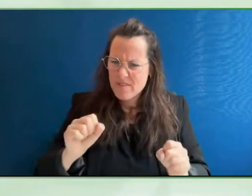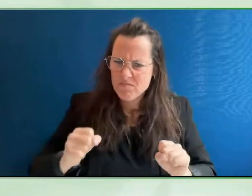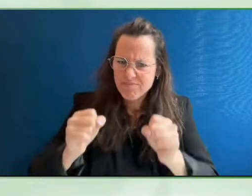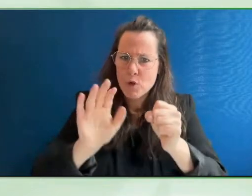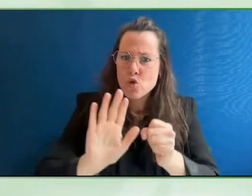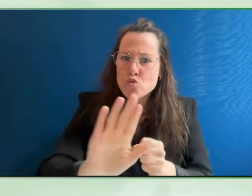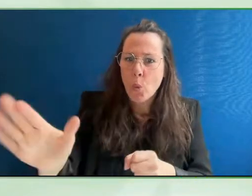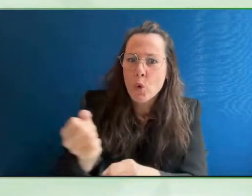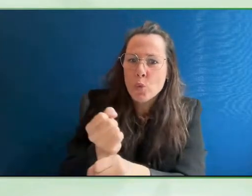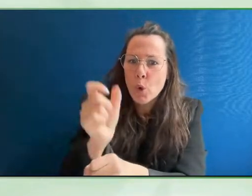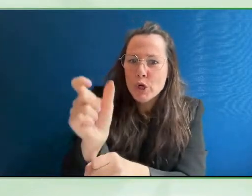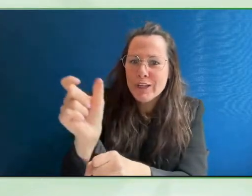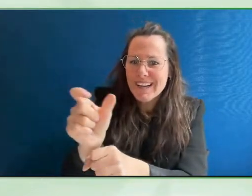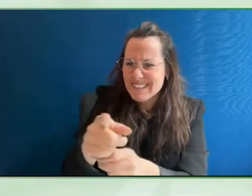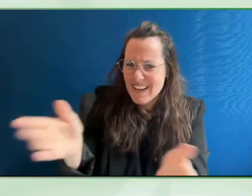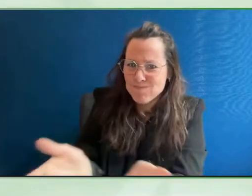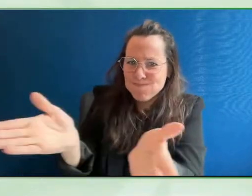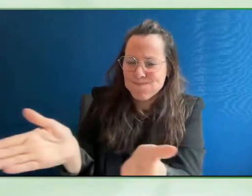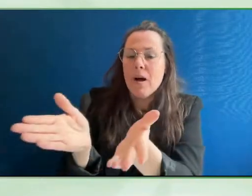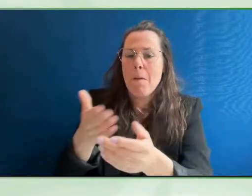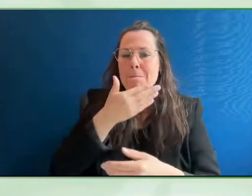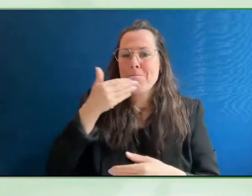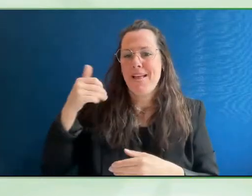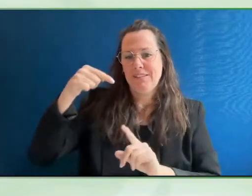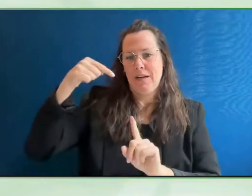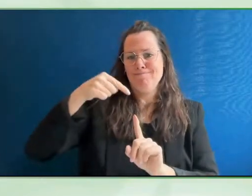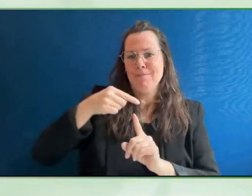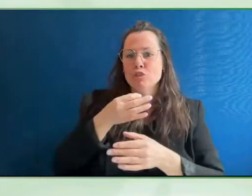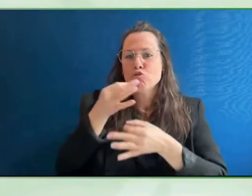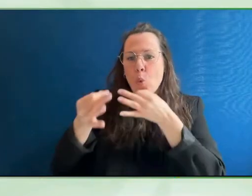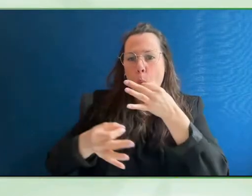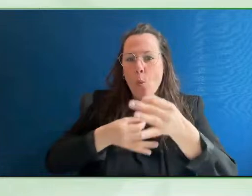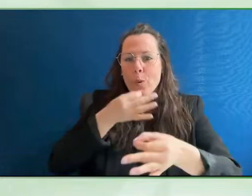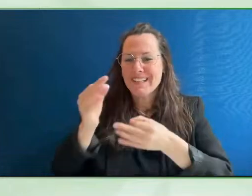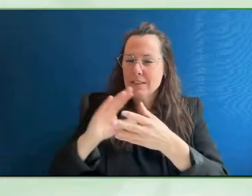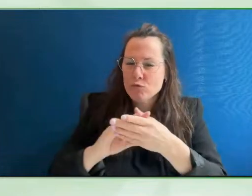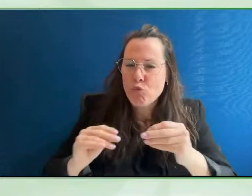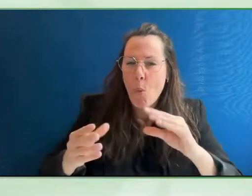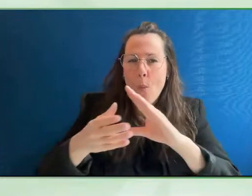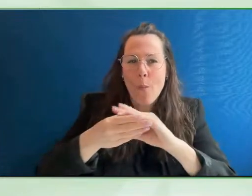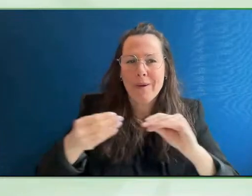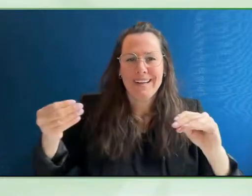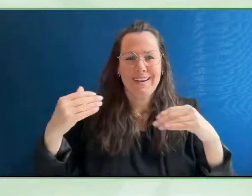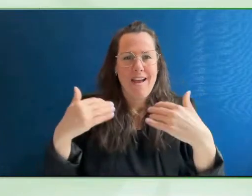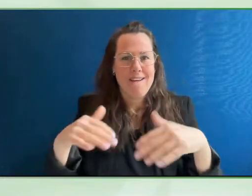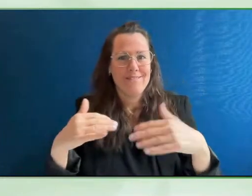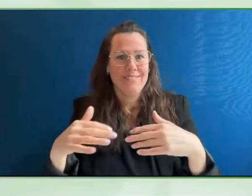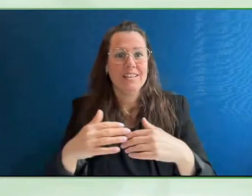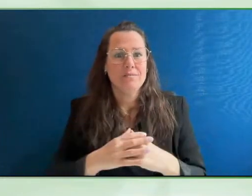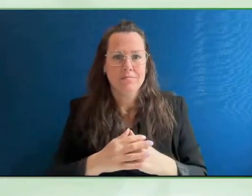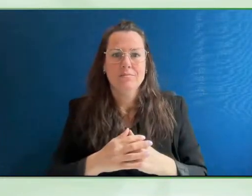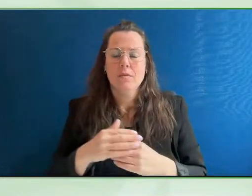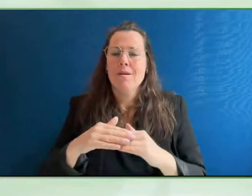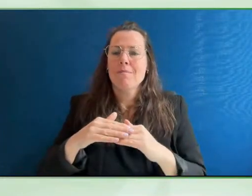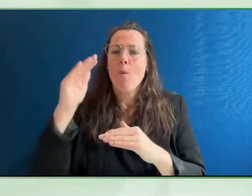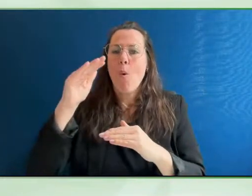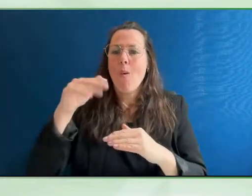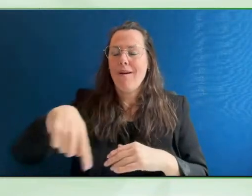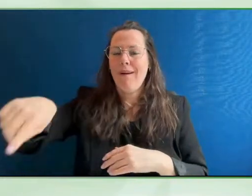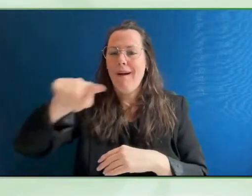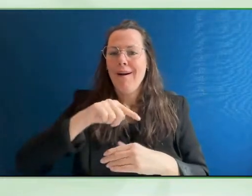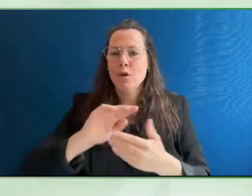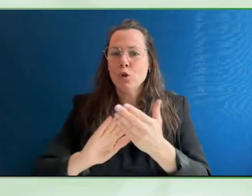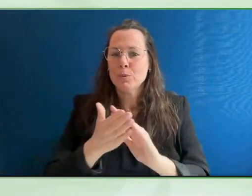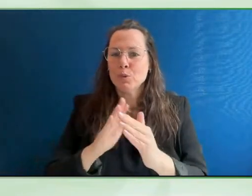Film, and that's one of the things that's so wonderful about the work with ReelAbilities, film is a great way to connect the hearts and the mind. You tell a story of a